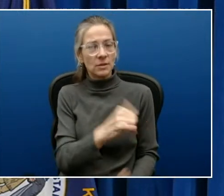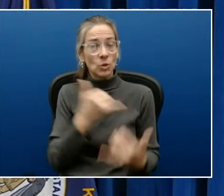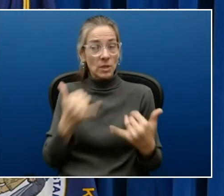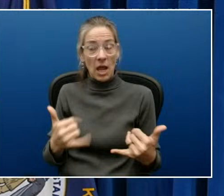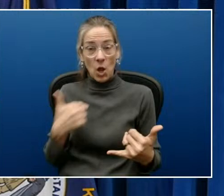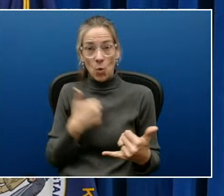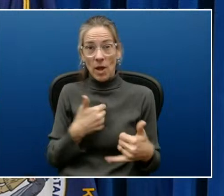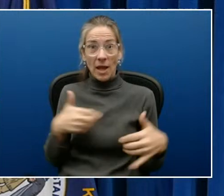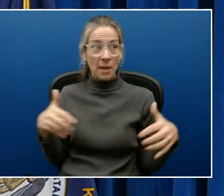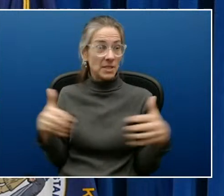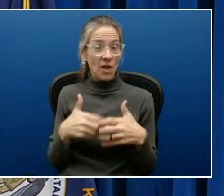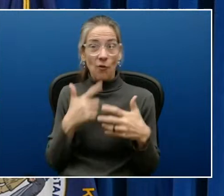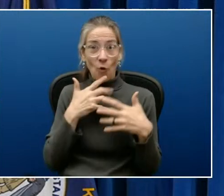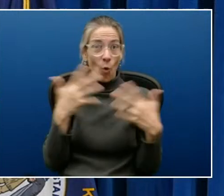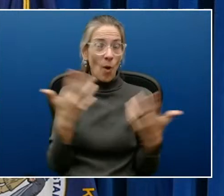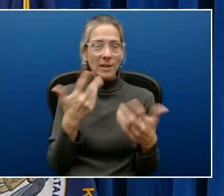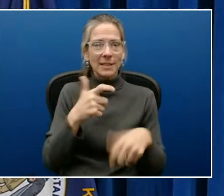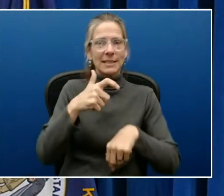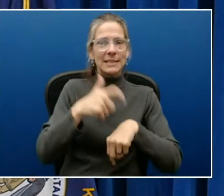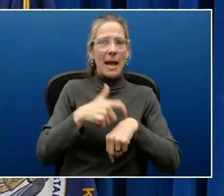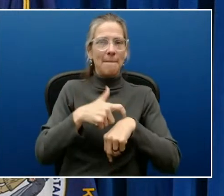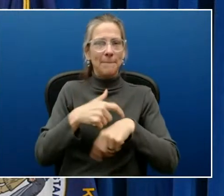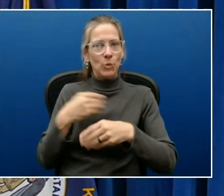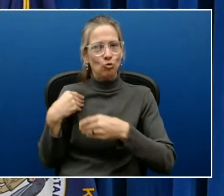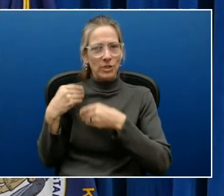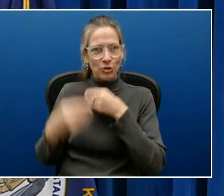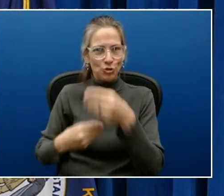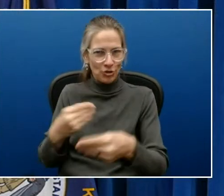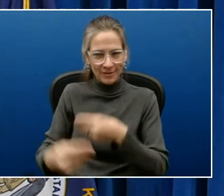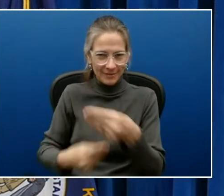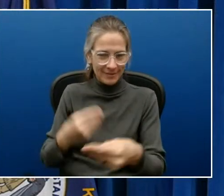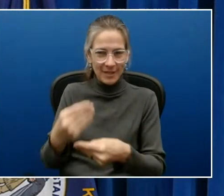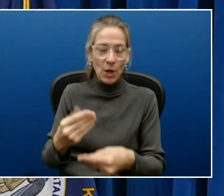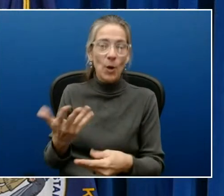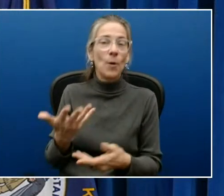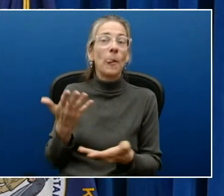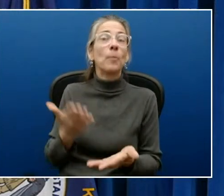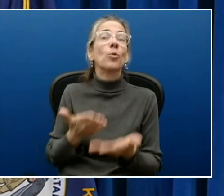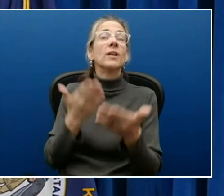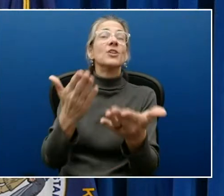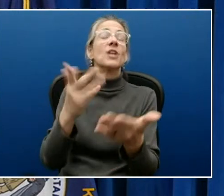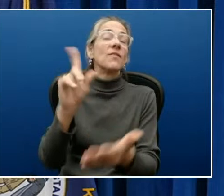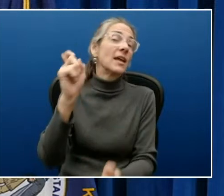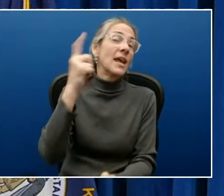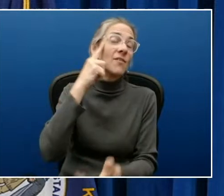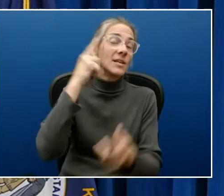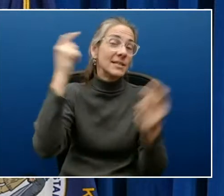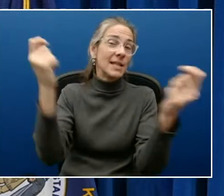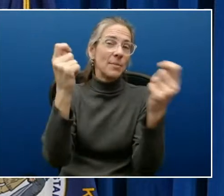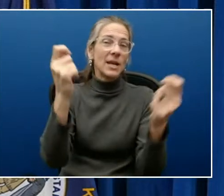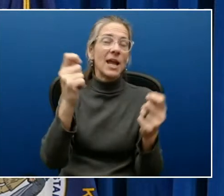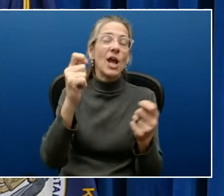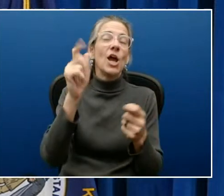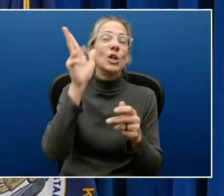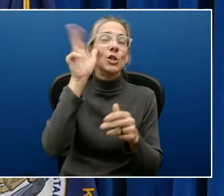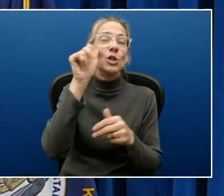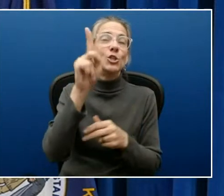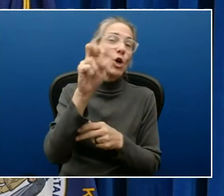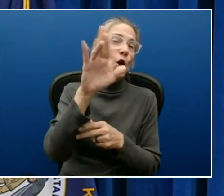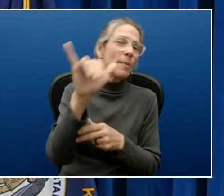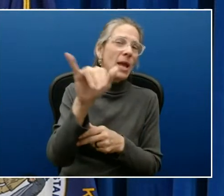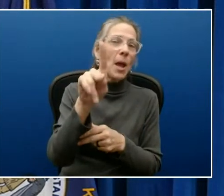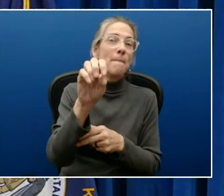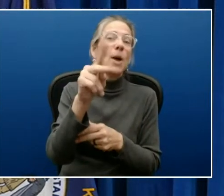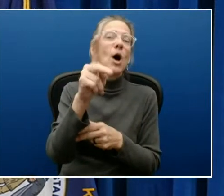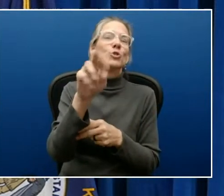another time-honored tradition, the presentation of the Governor's Celebration Derby poster. And I'm glad the First Lady and